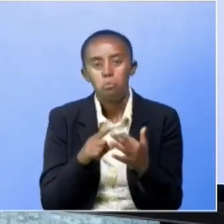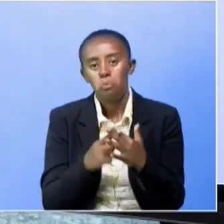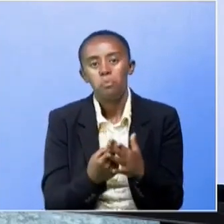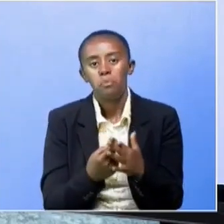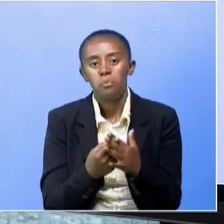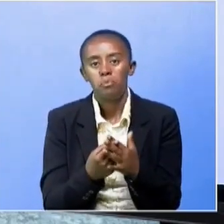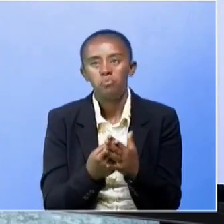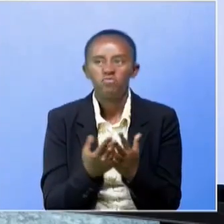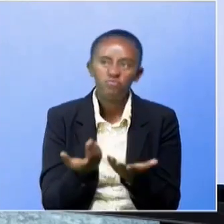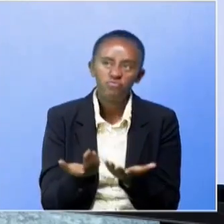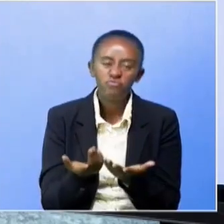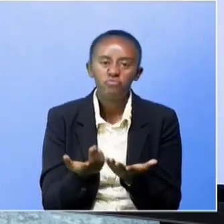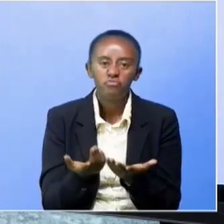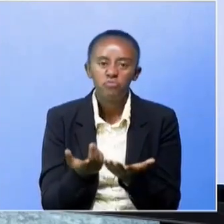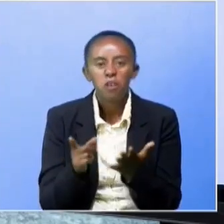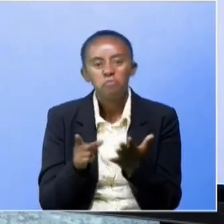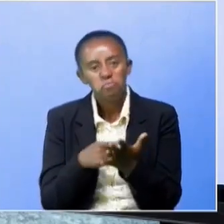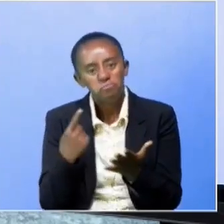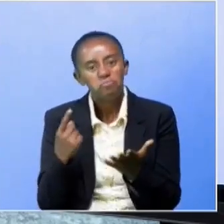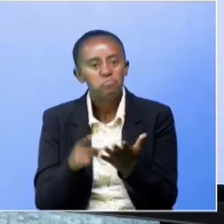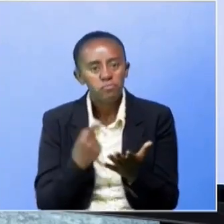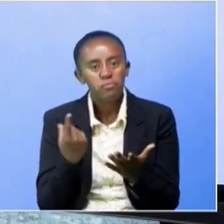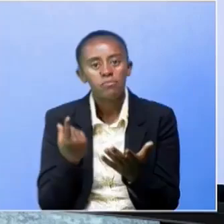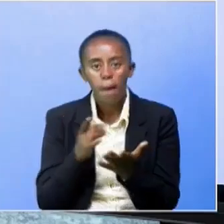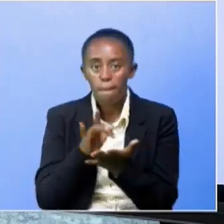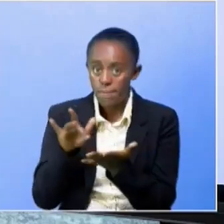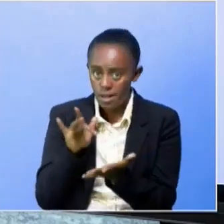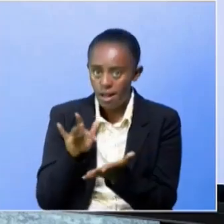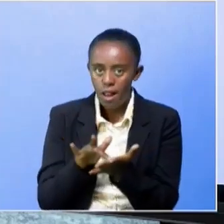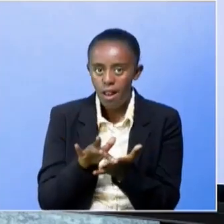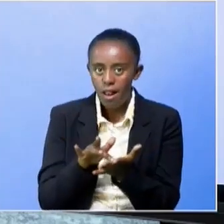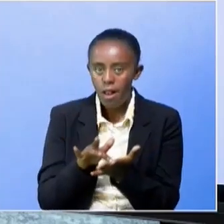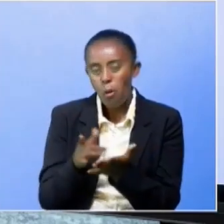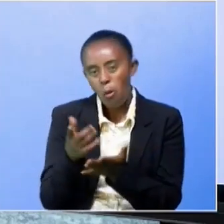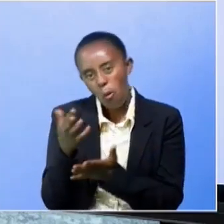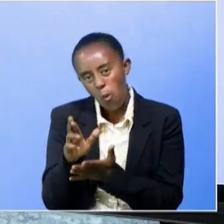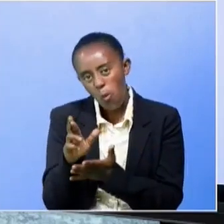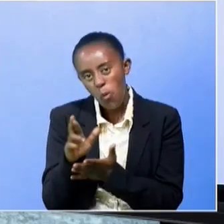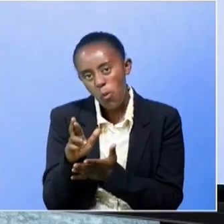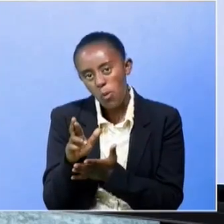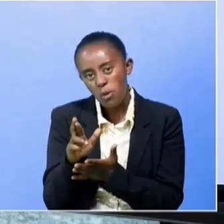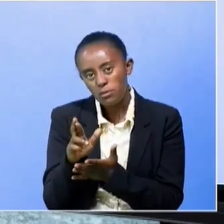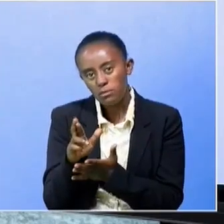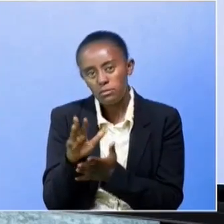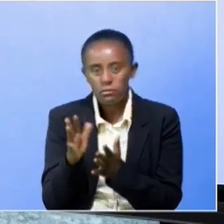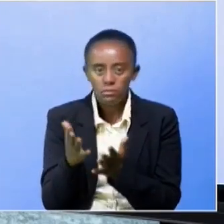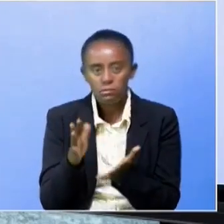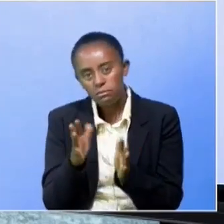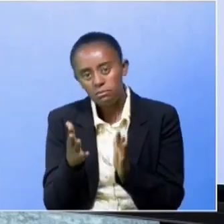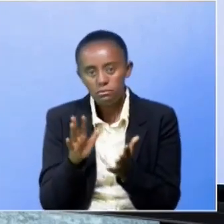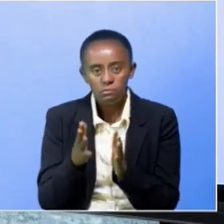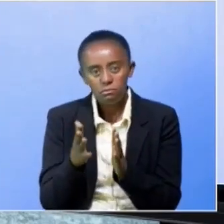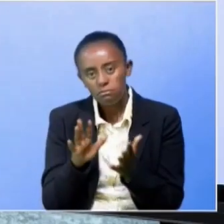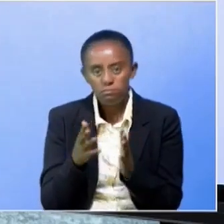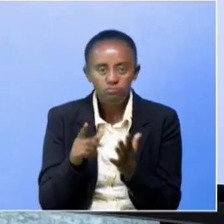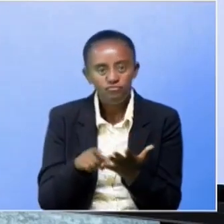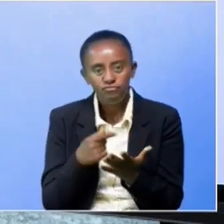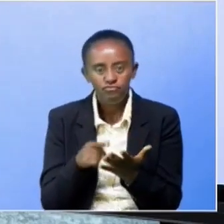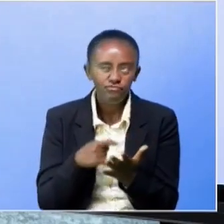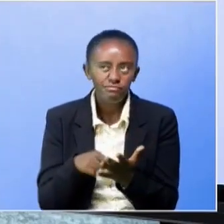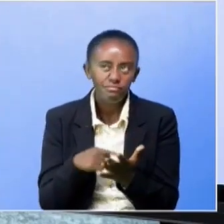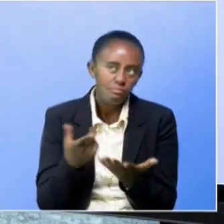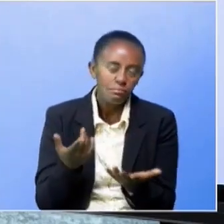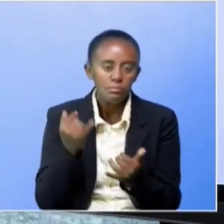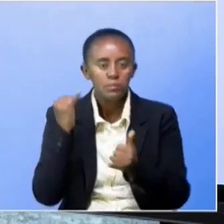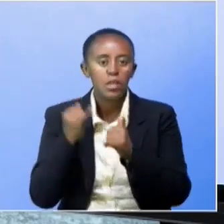Very rare times it may come at the middle, and almost very rare times it may